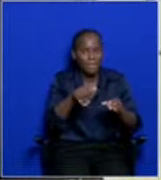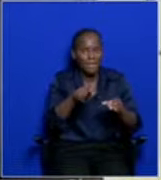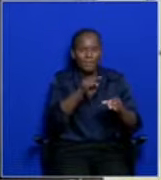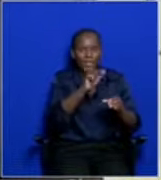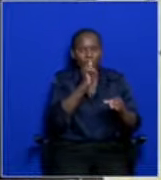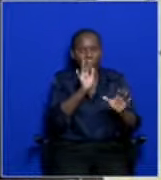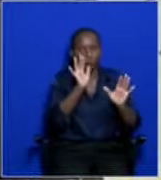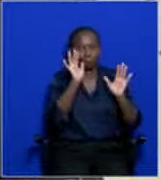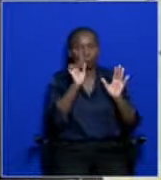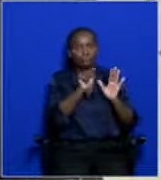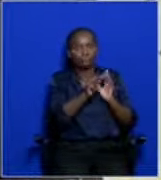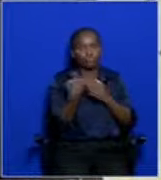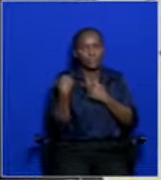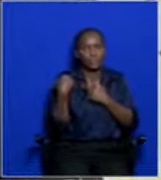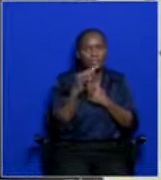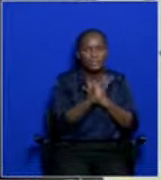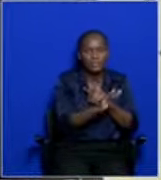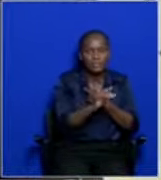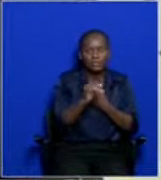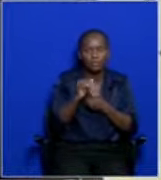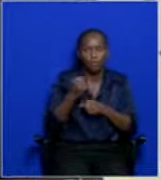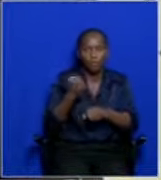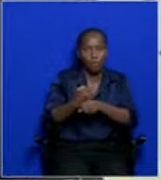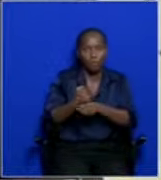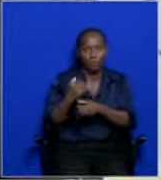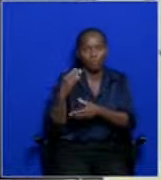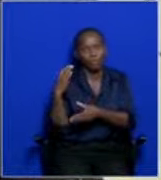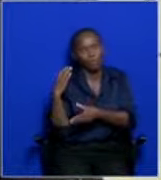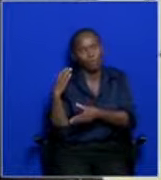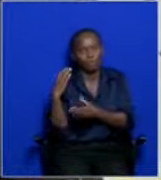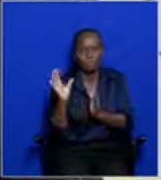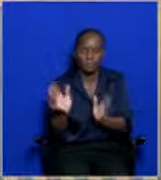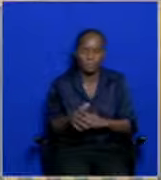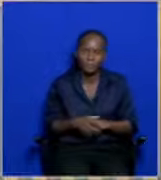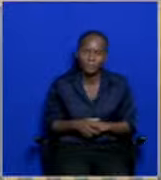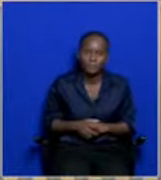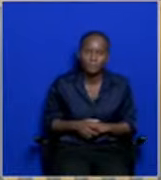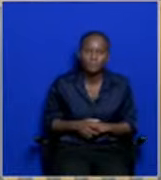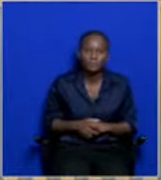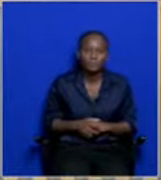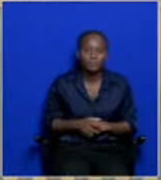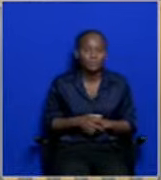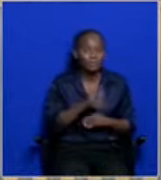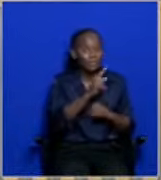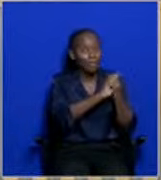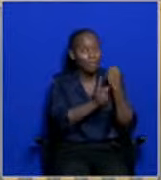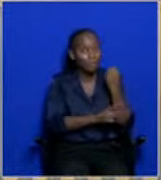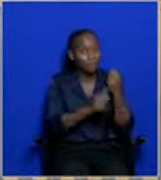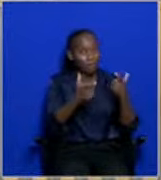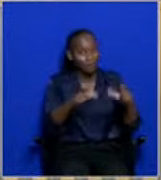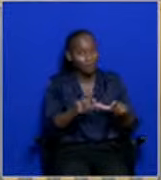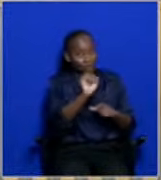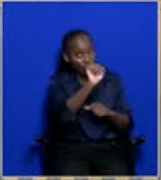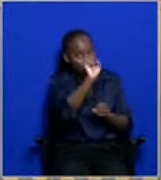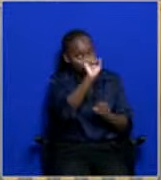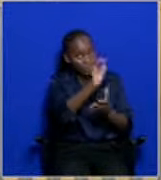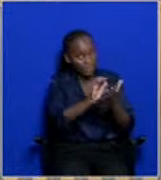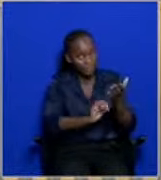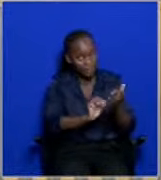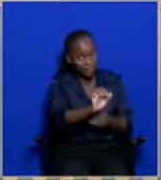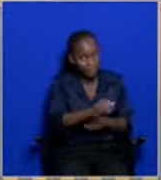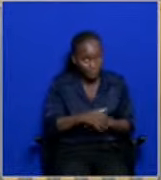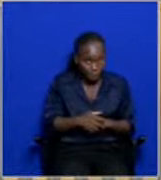you. And that is the last paragraph of your statement. Yes. Commissioners, unless there are